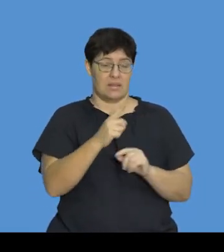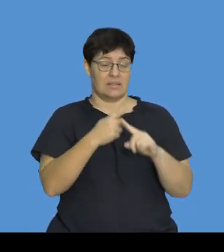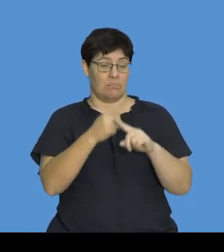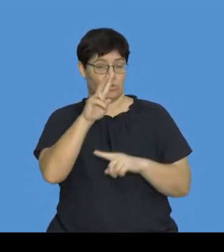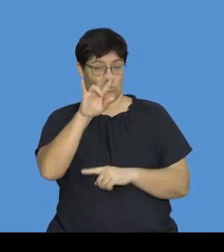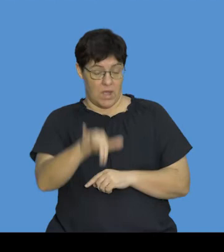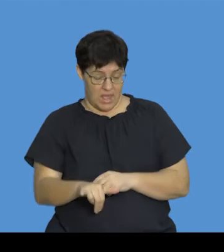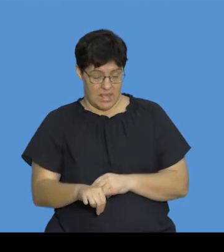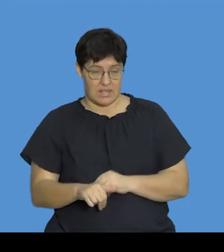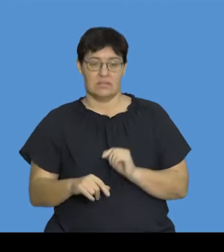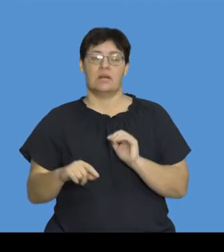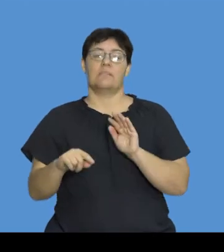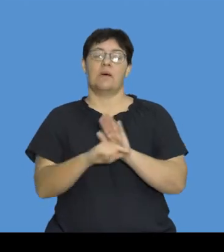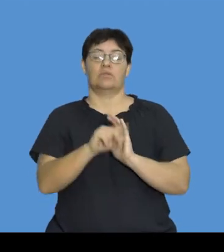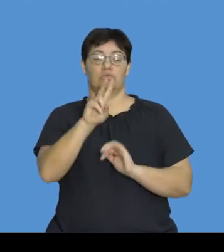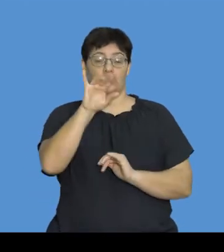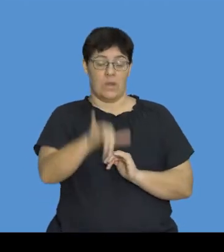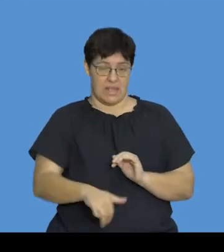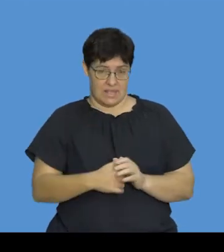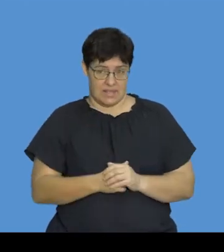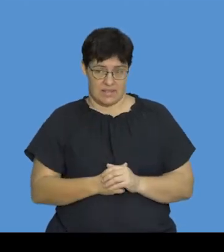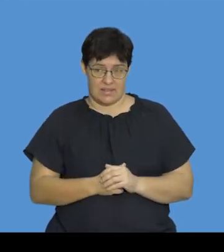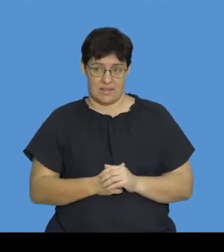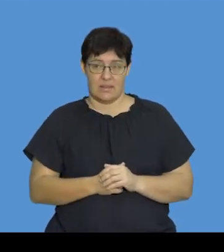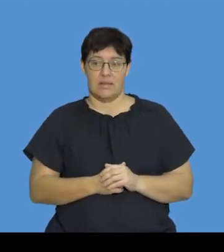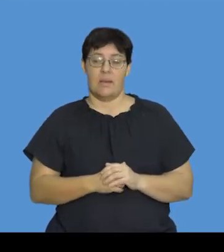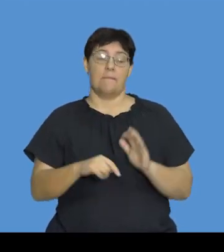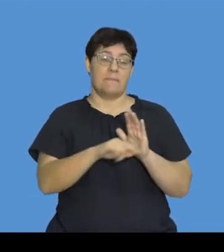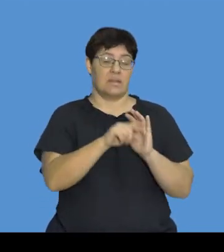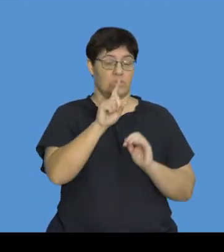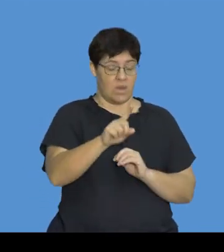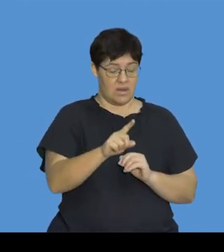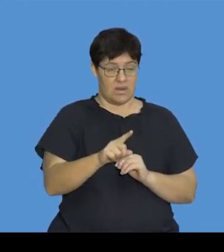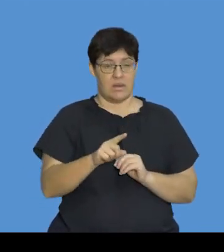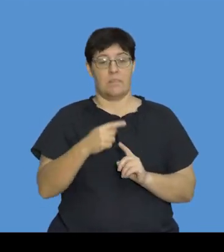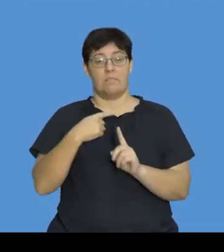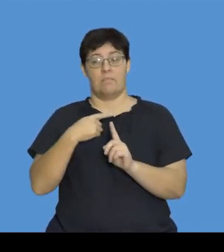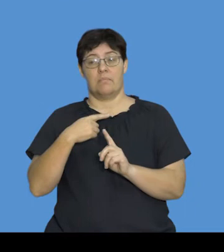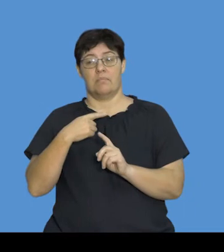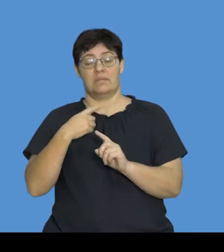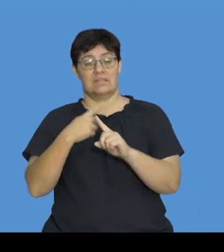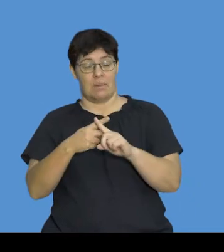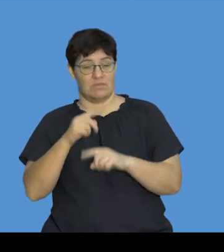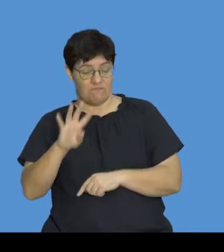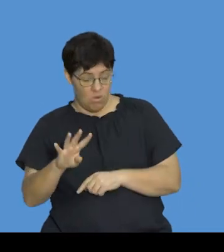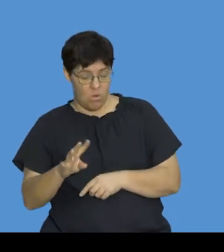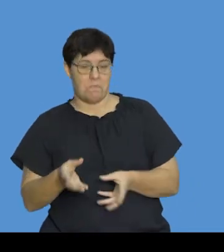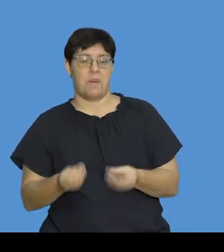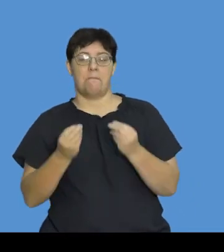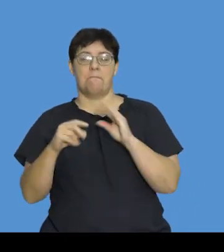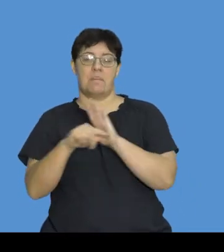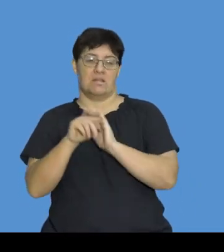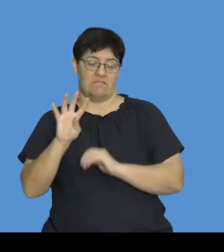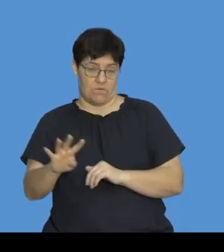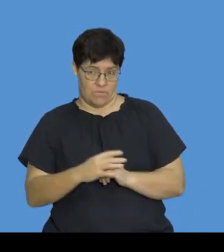gives me minus 2y. And then minus 1 by 4 gives me minus 4. And this will then